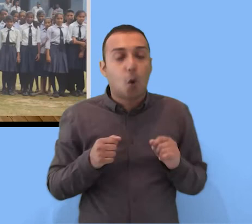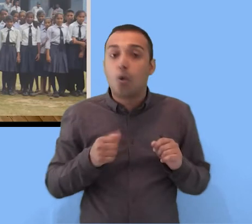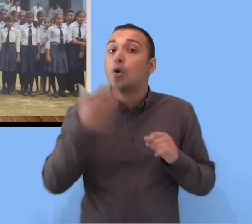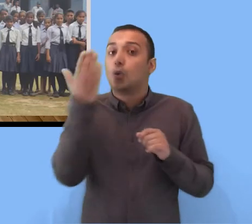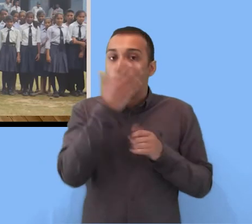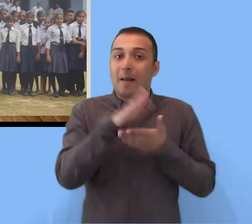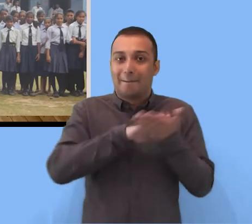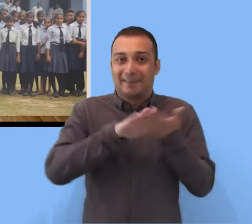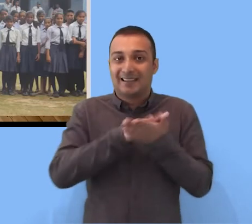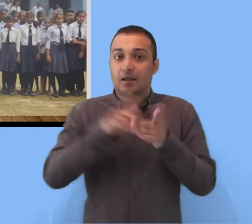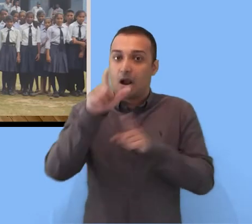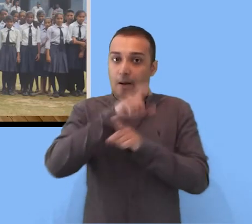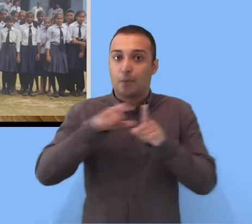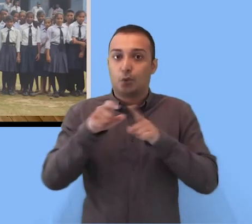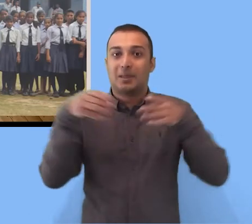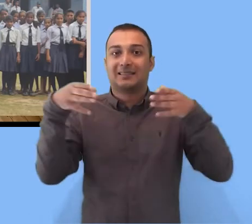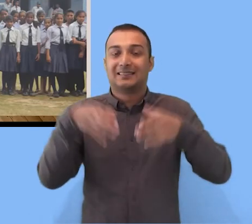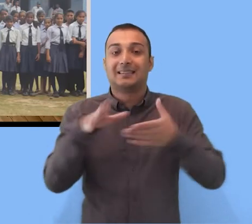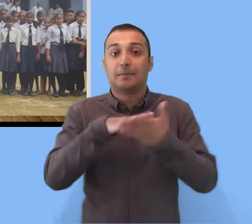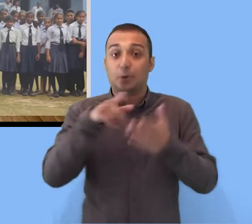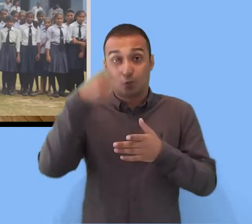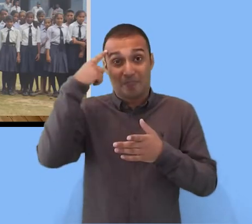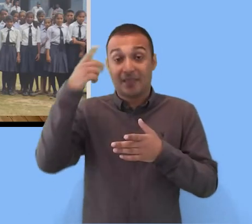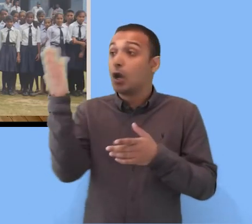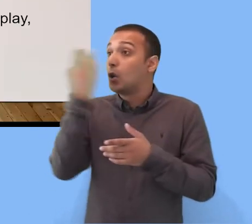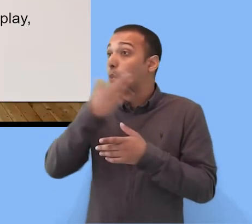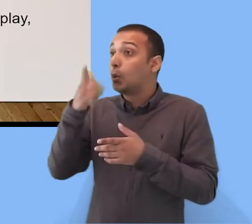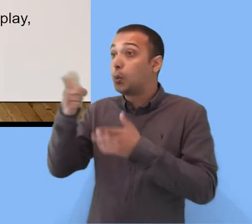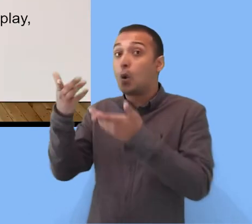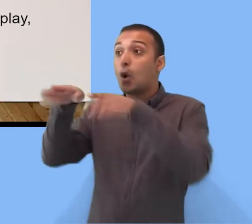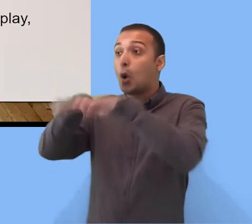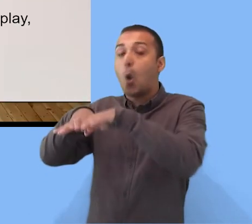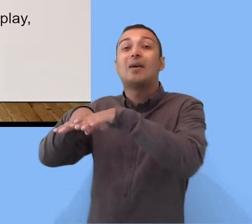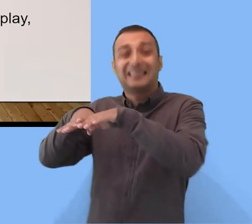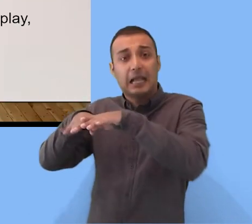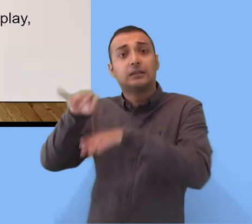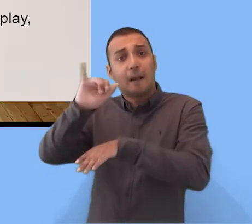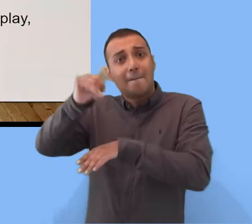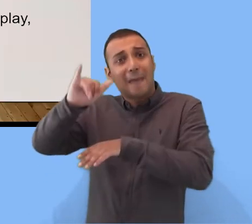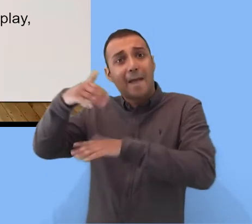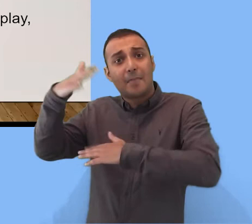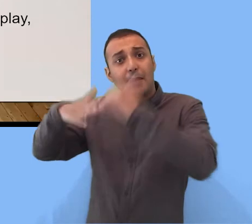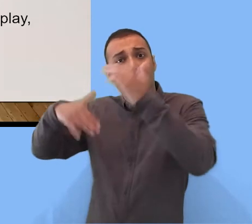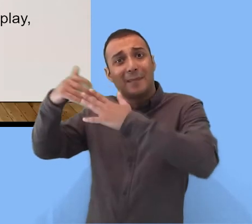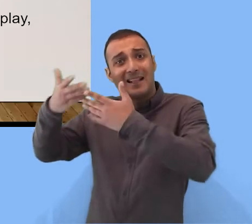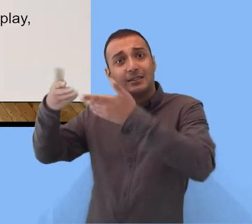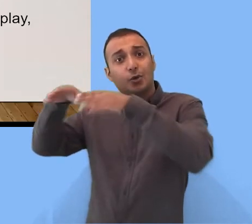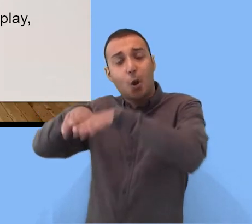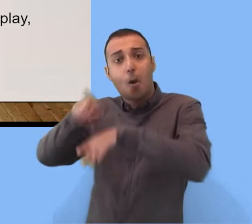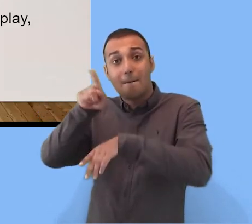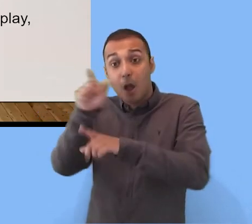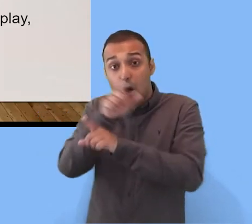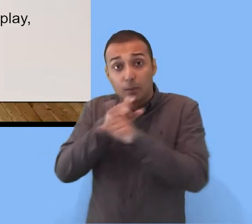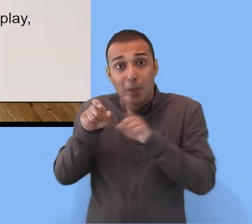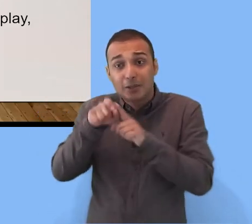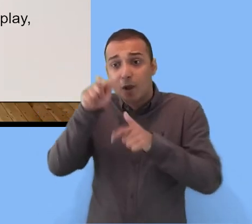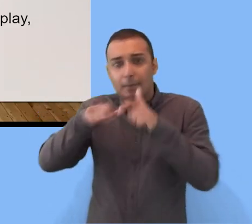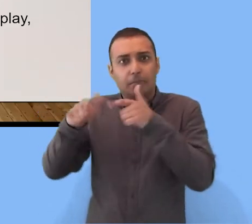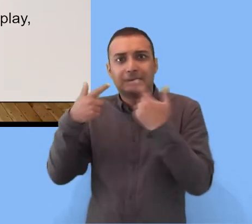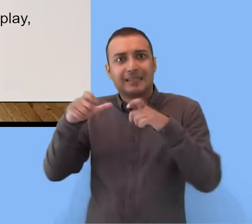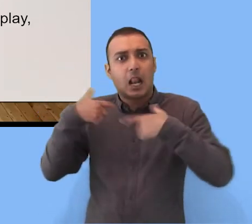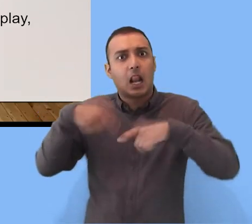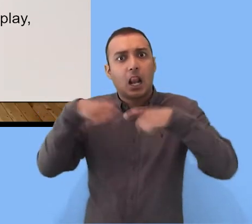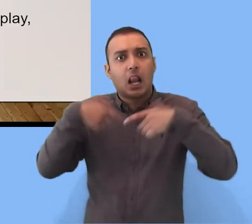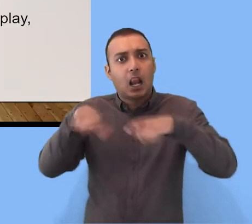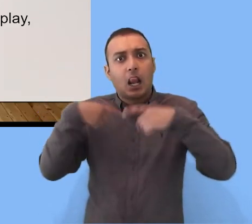And teachers have gone above and beyond to fulfill the learning for their children. Looking to the future, are there some